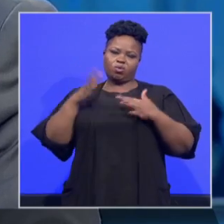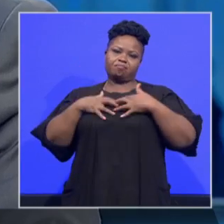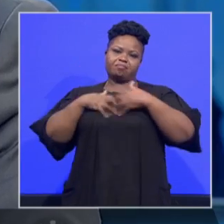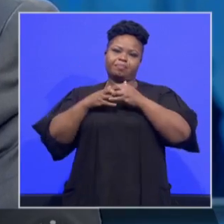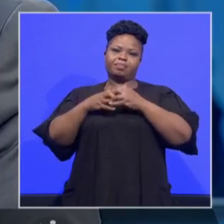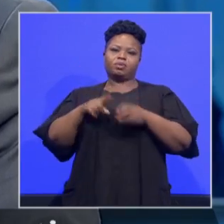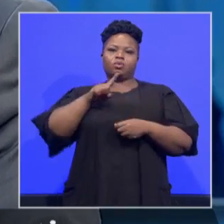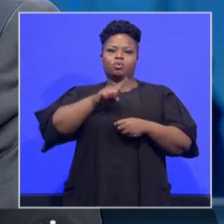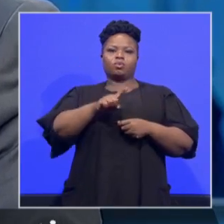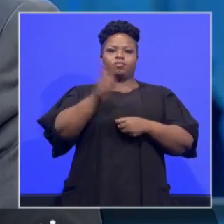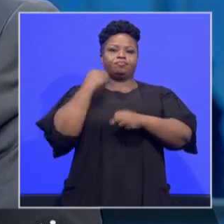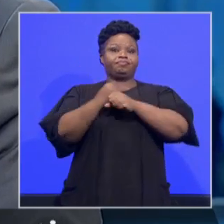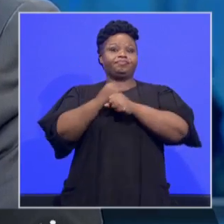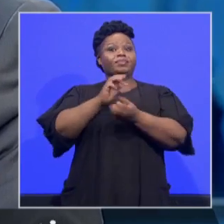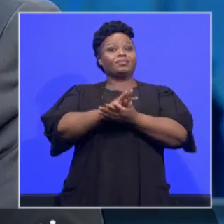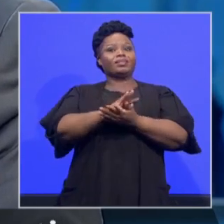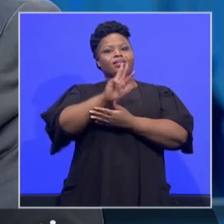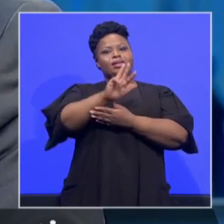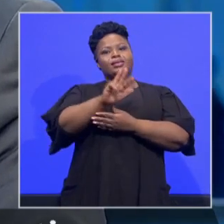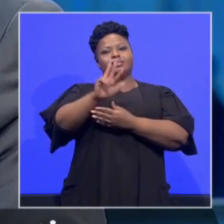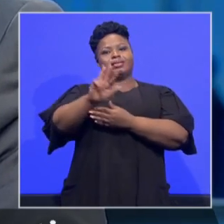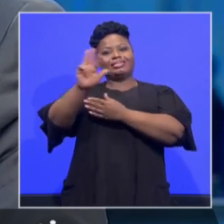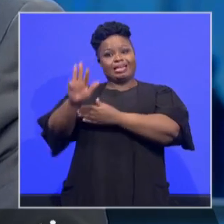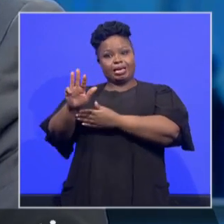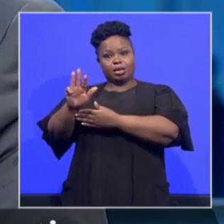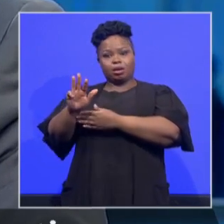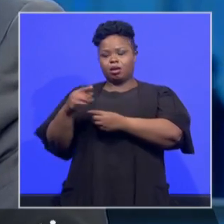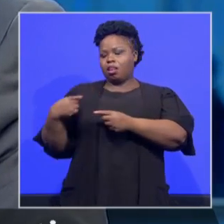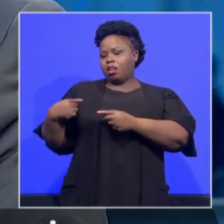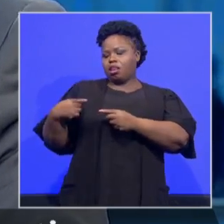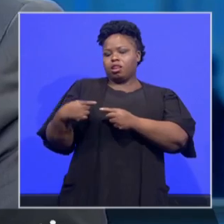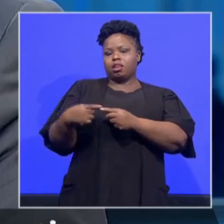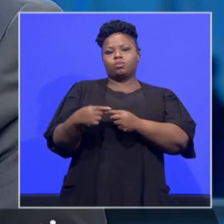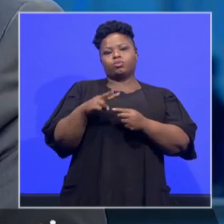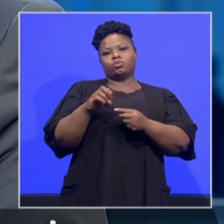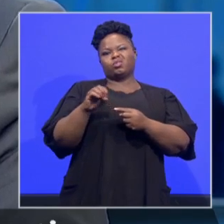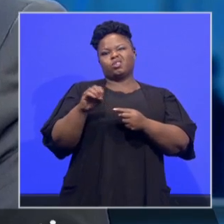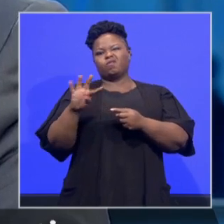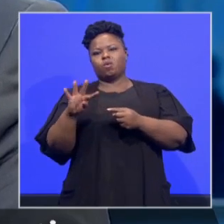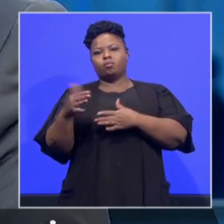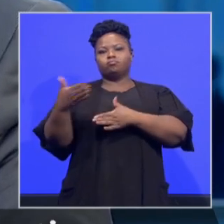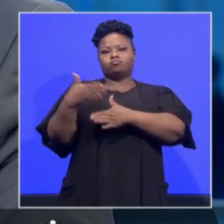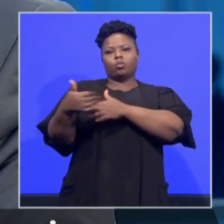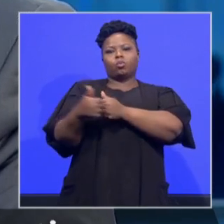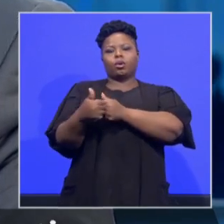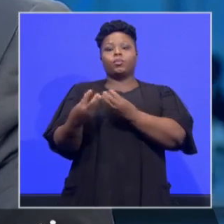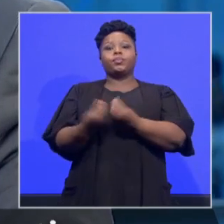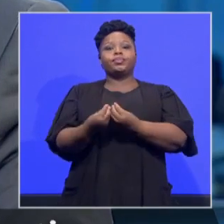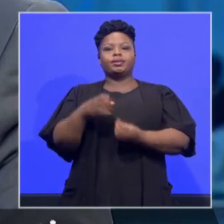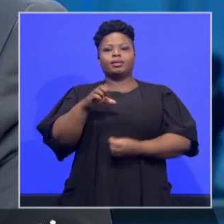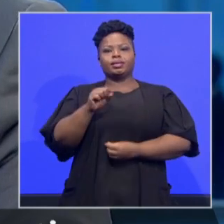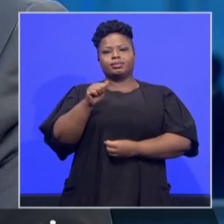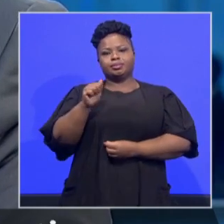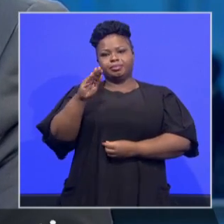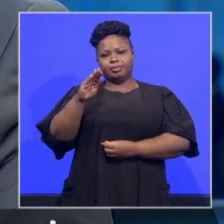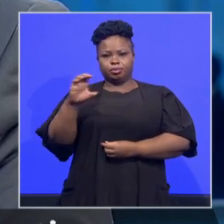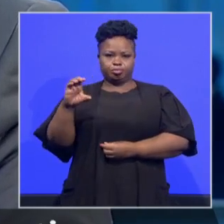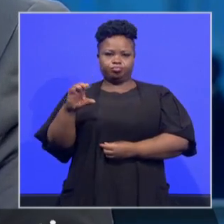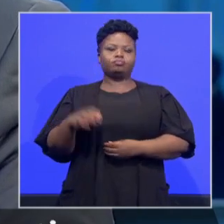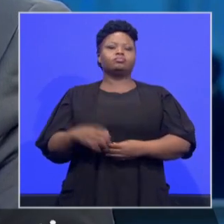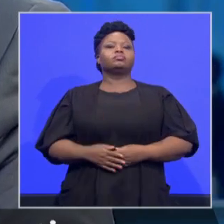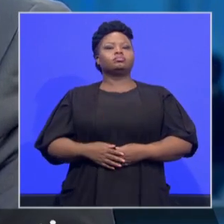1999. And since 2004, we have been in partnership with the SABC. So, we've